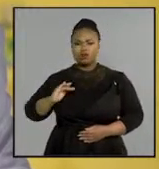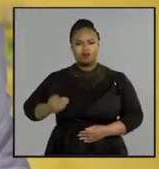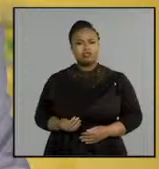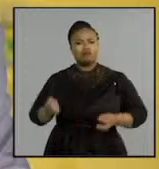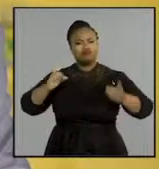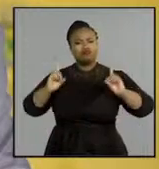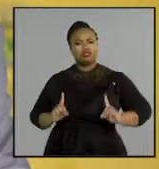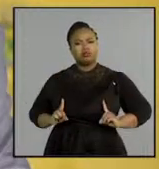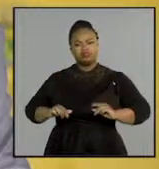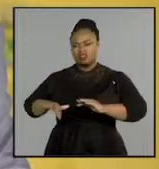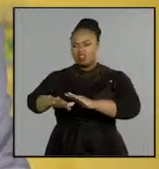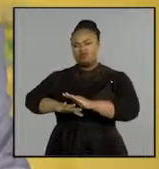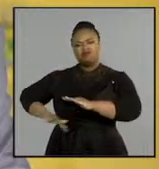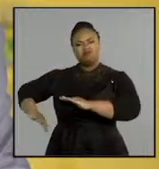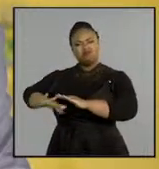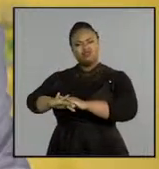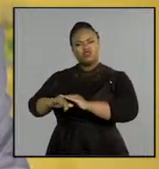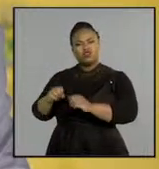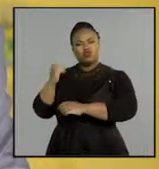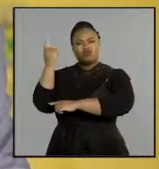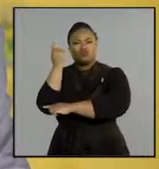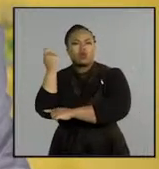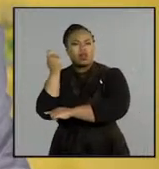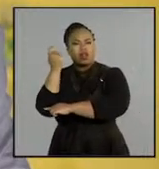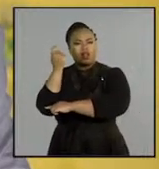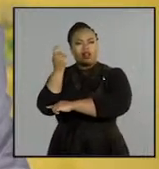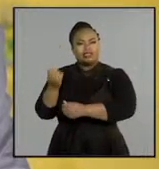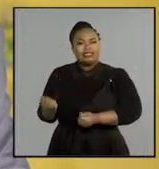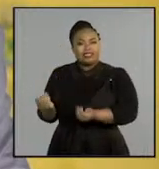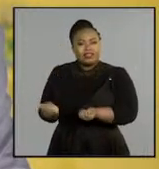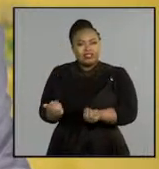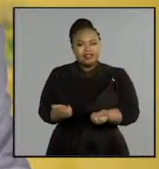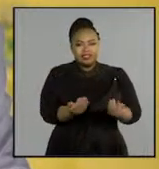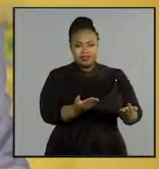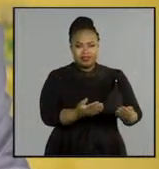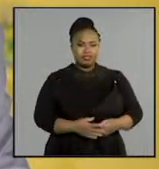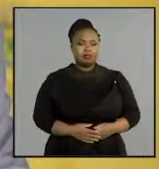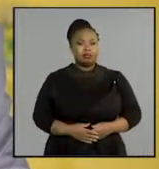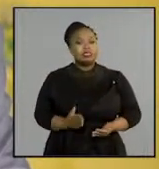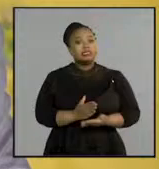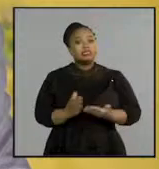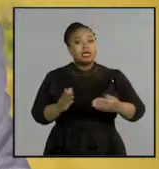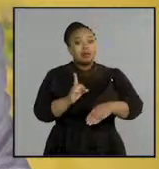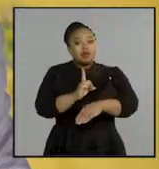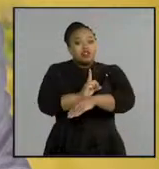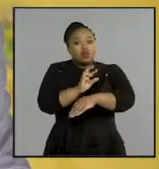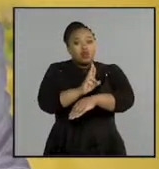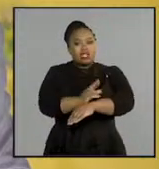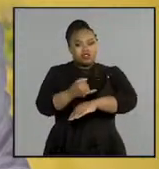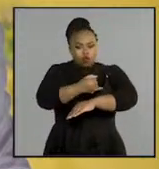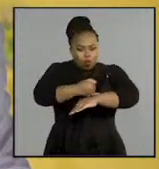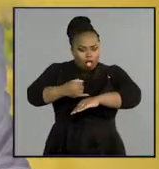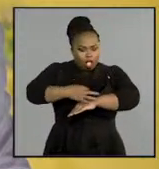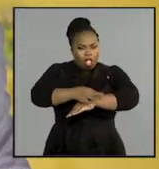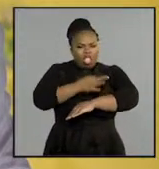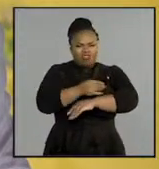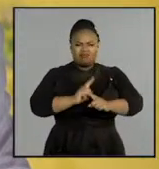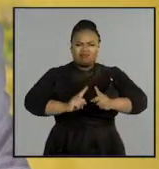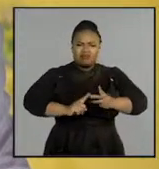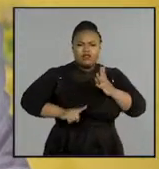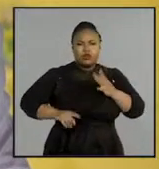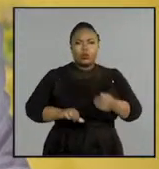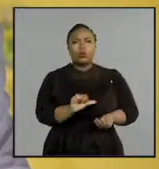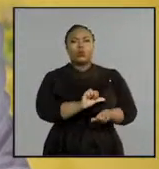They are today rendering their specialist services in rural areas. Amongst others, surgeons in